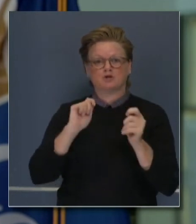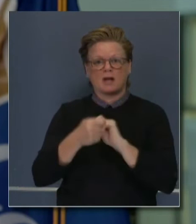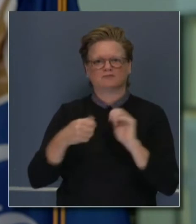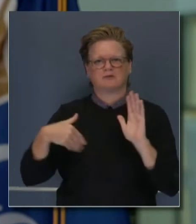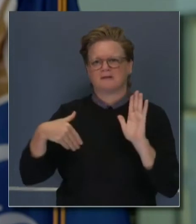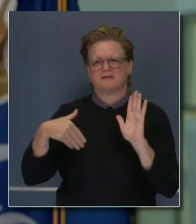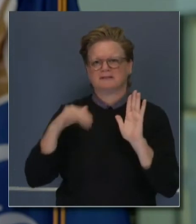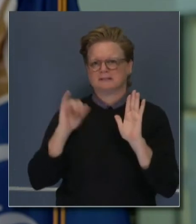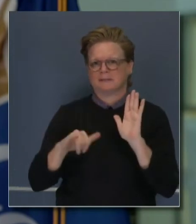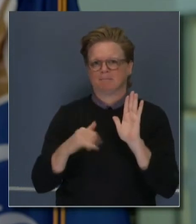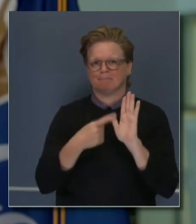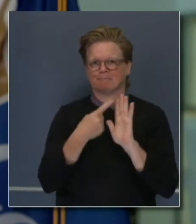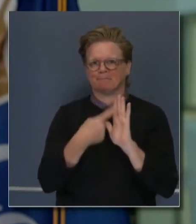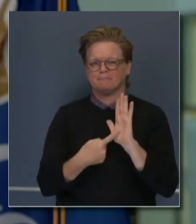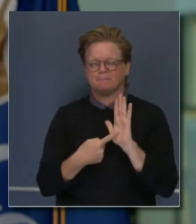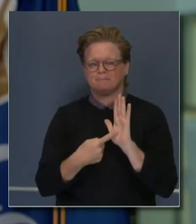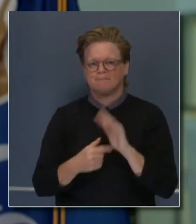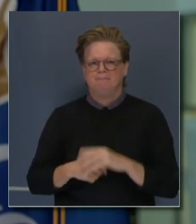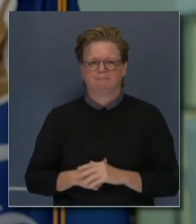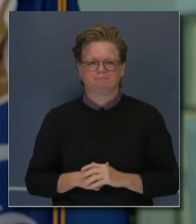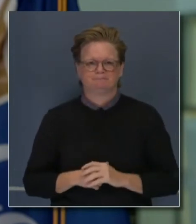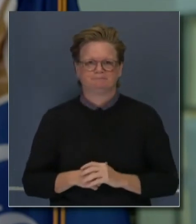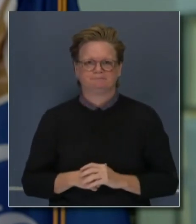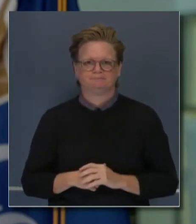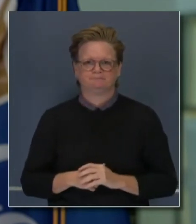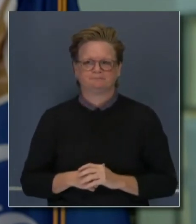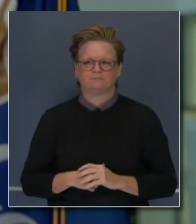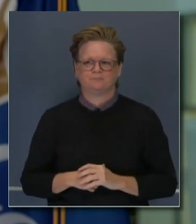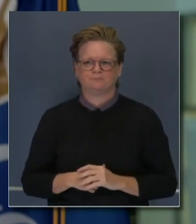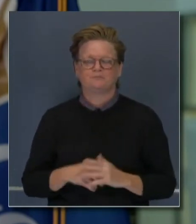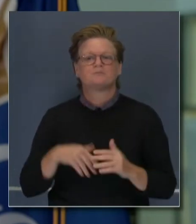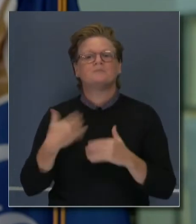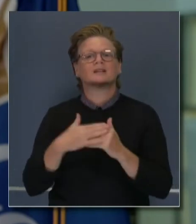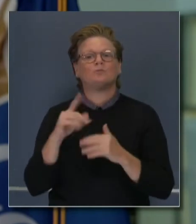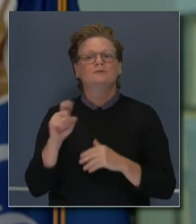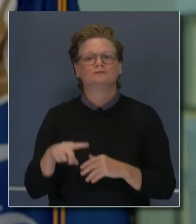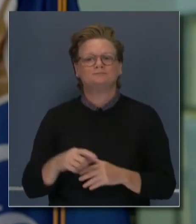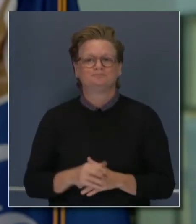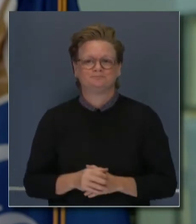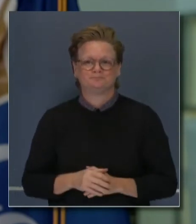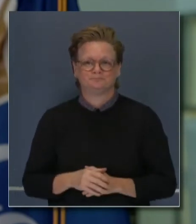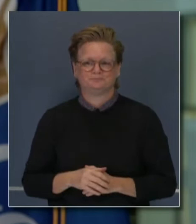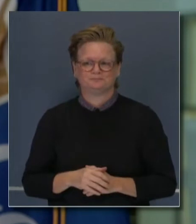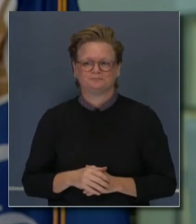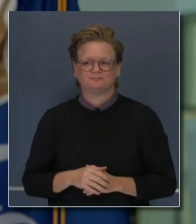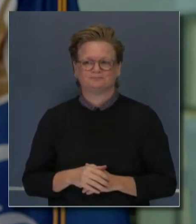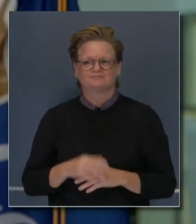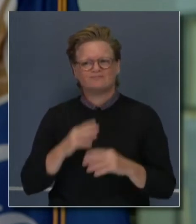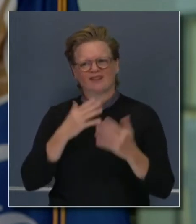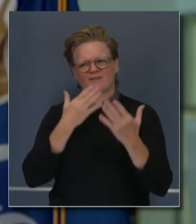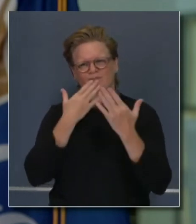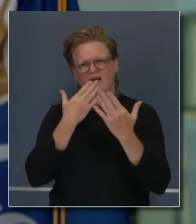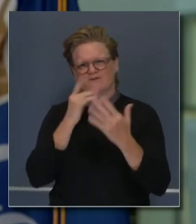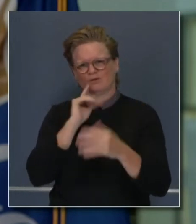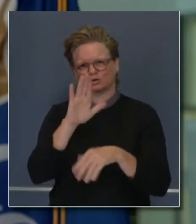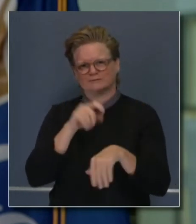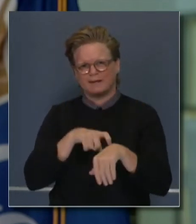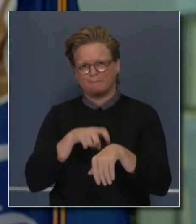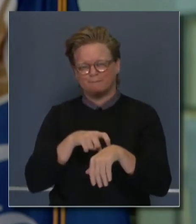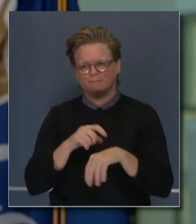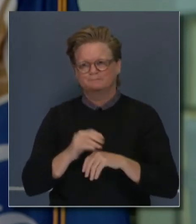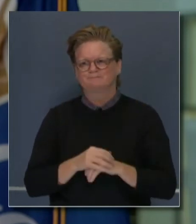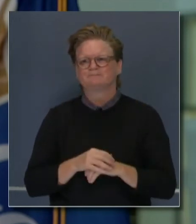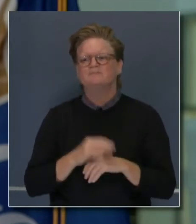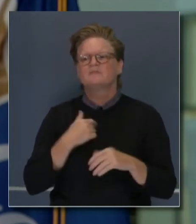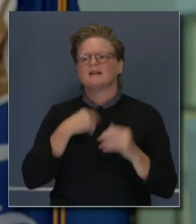Hi, Governor. Thanks so much for your time. I was wondering if you could talk a little bit more about enforcement of